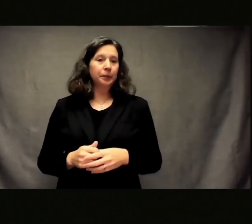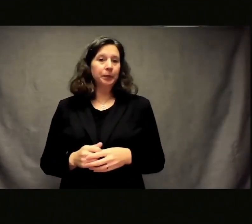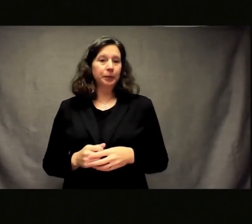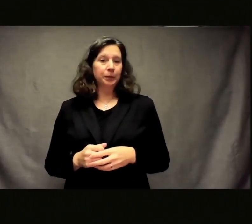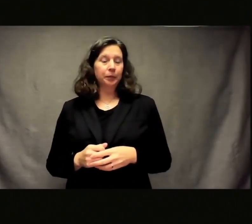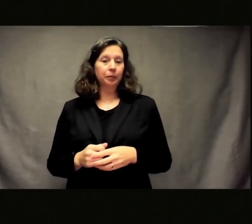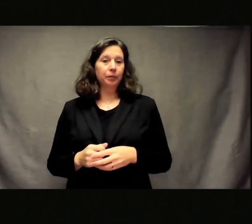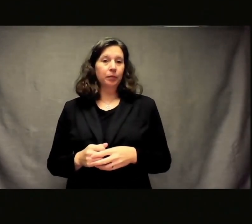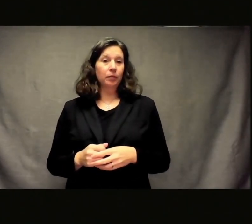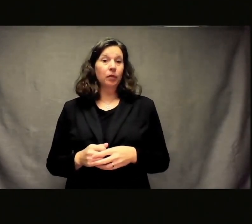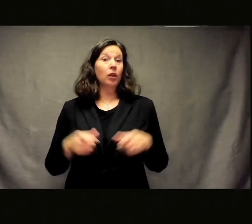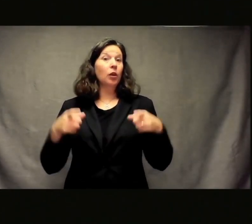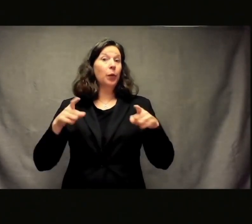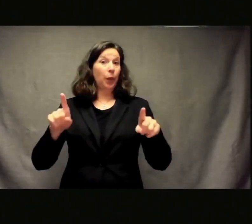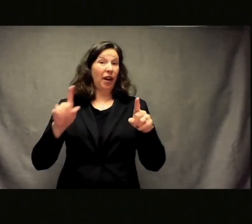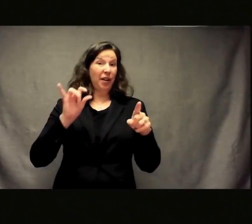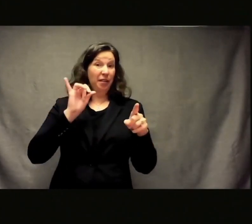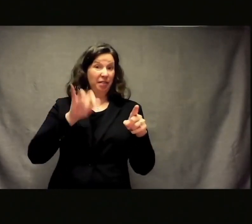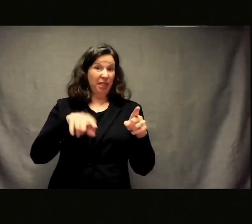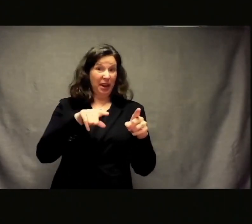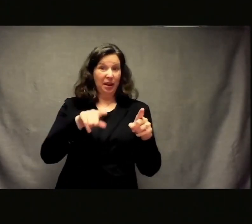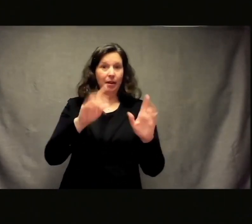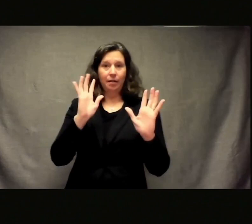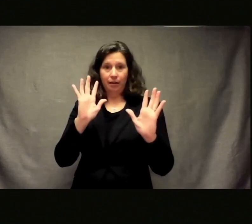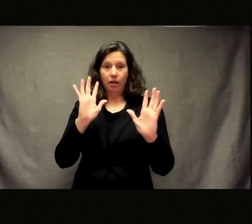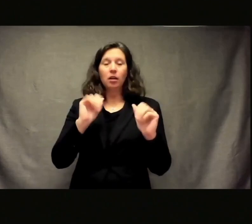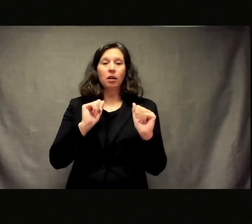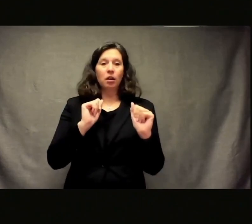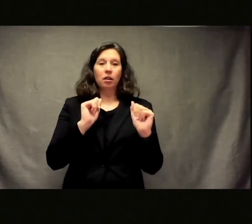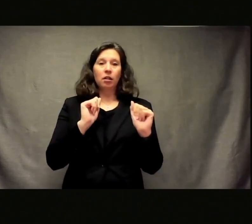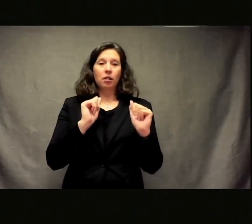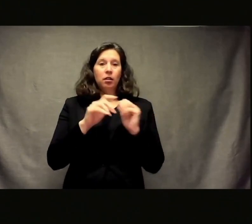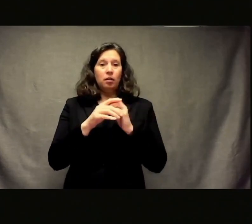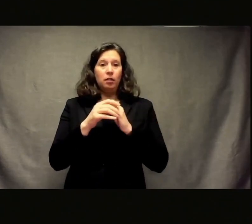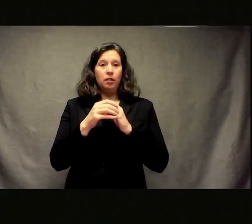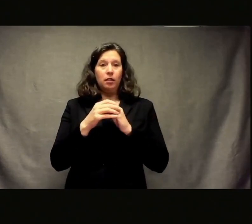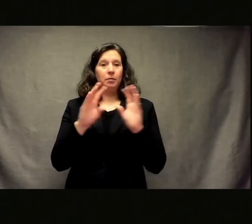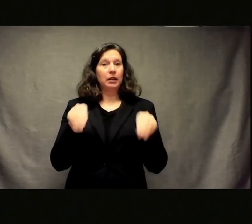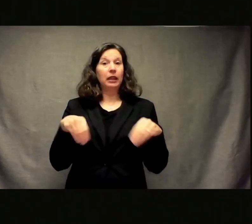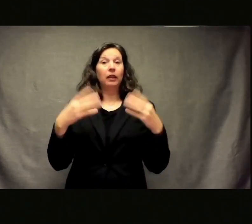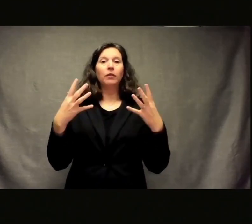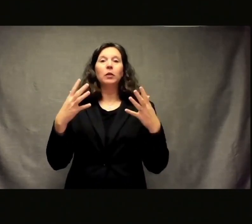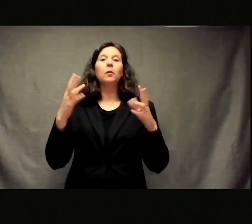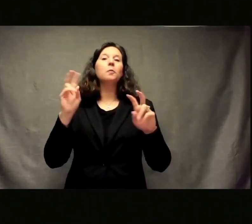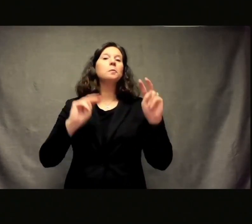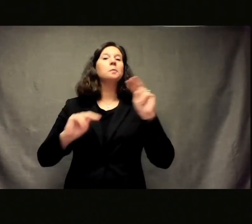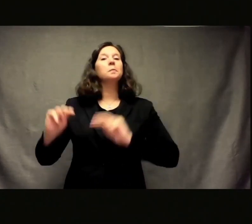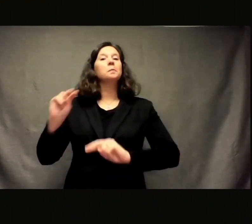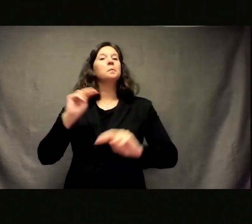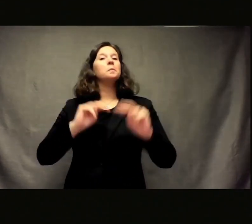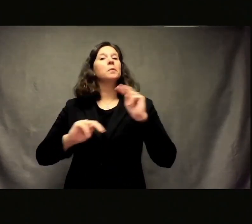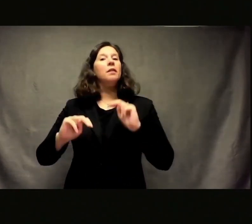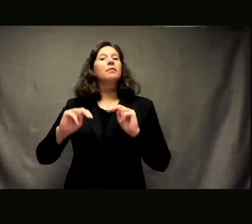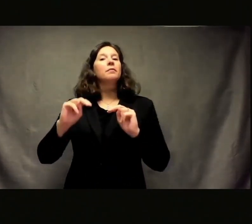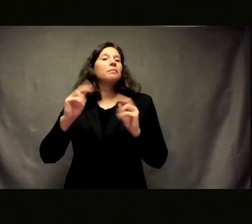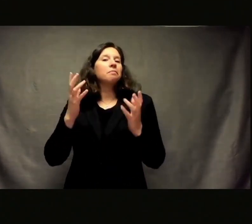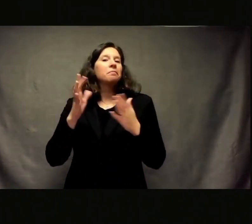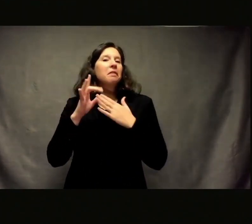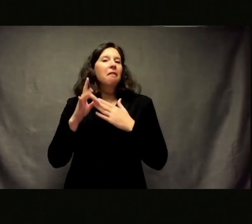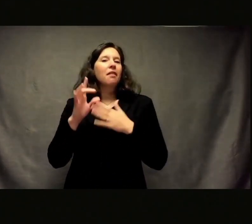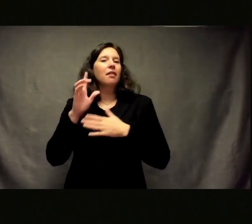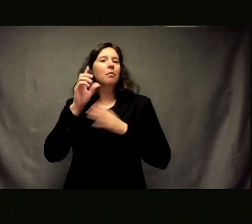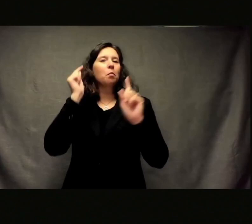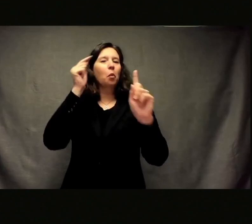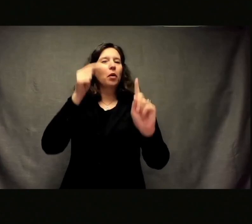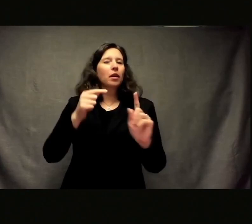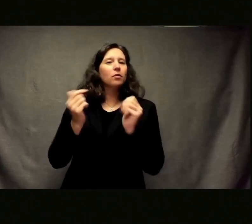And while you're working on that, I'm going to give you a quick tour of the guide and point out some